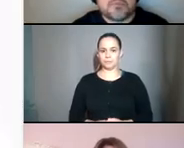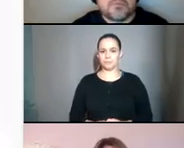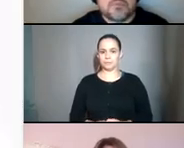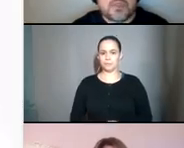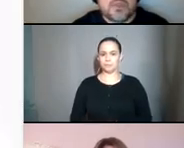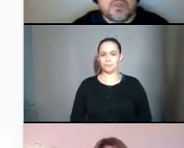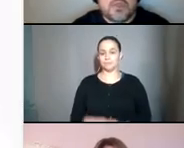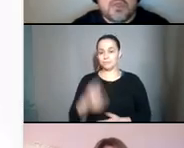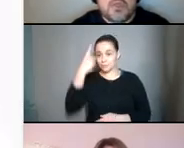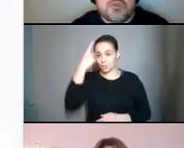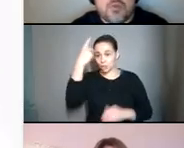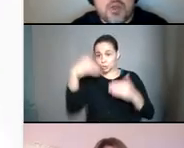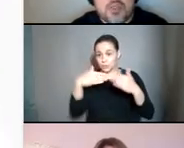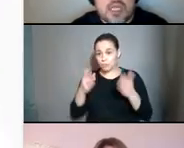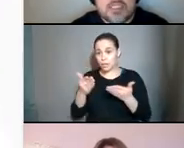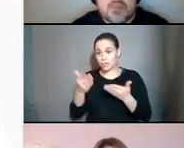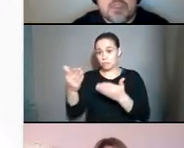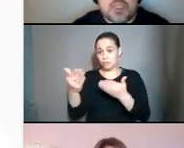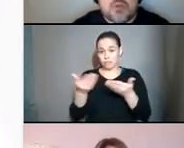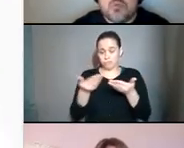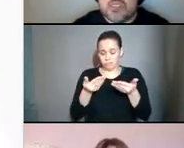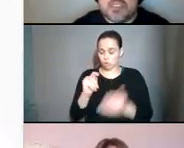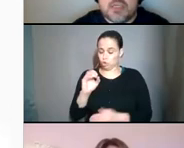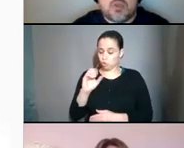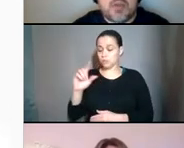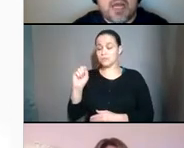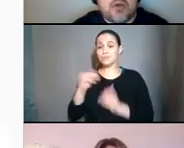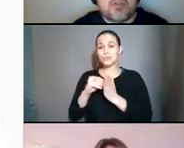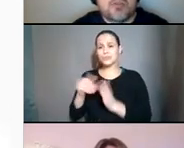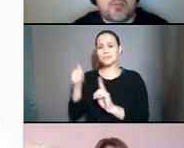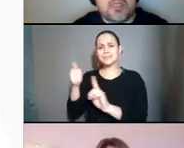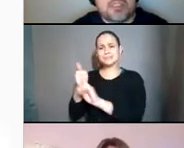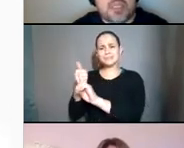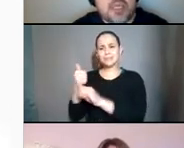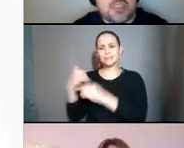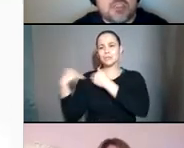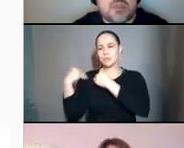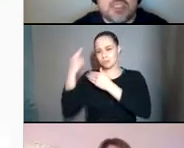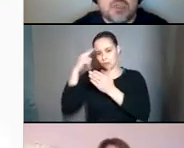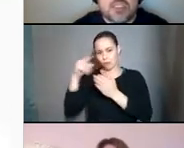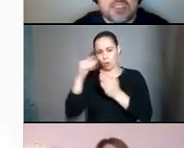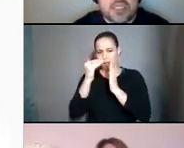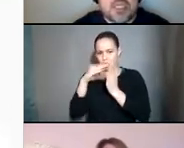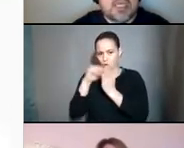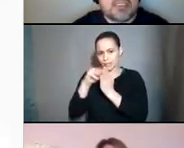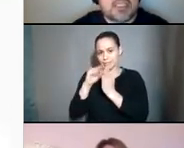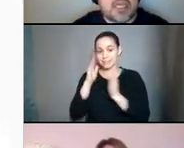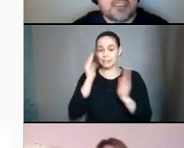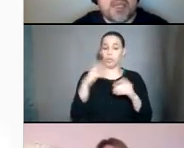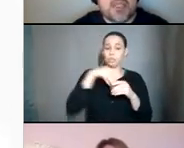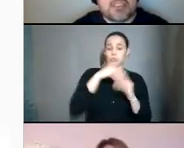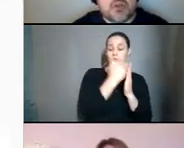Dreambox provides the tools for students to be in charge of their learning. This includes lessons that are strategically designed to develop conceptual